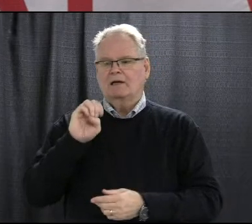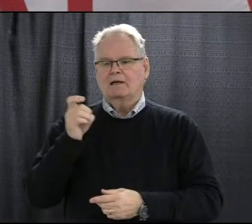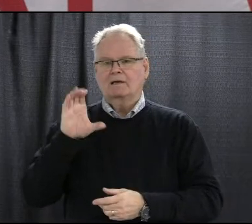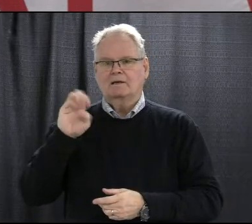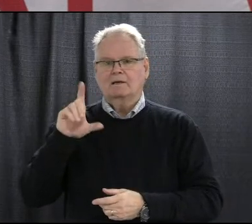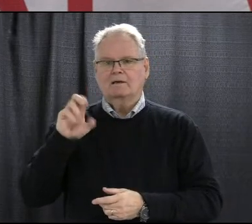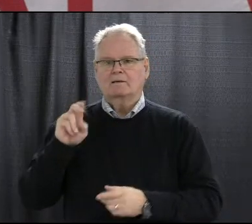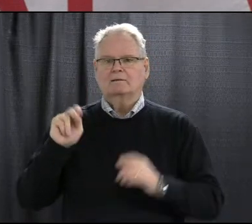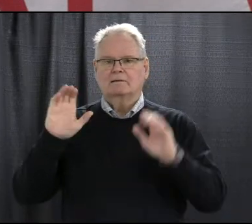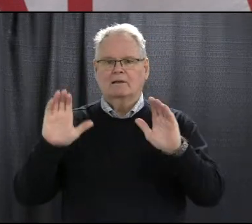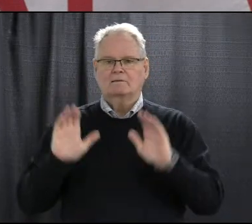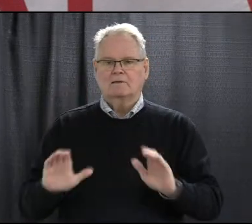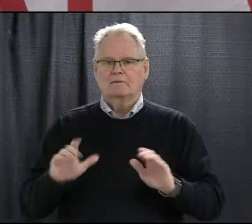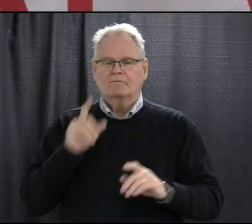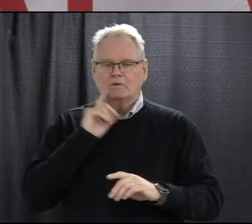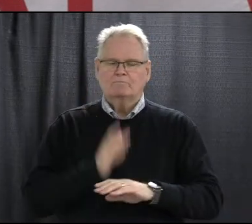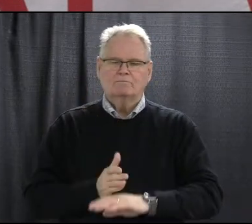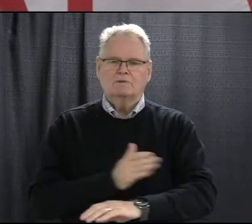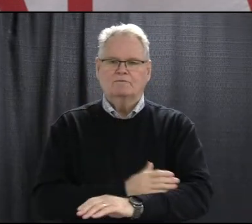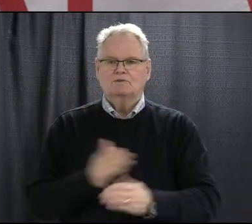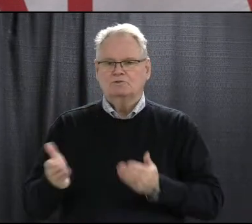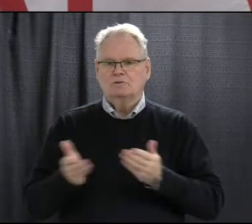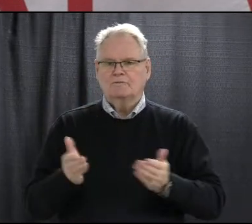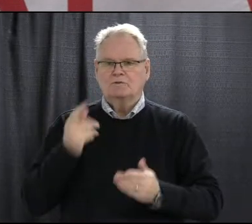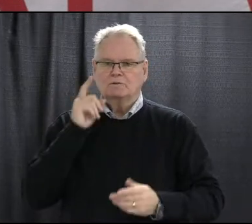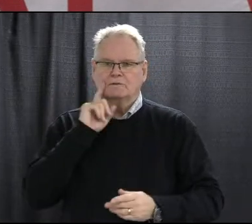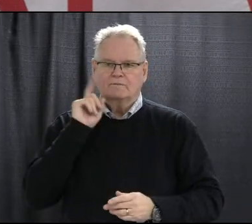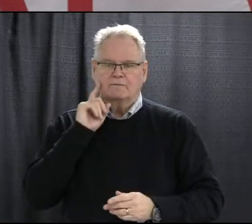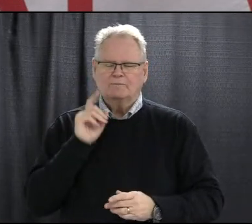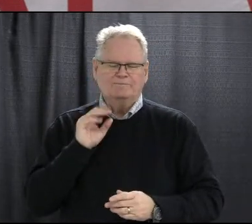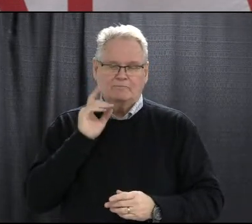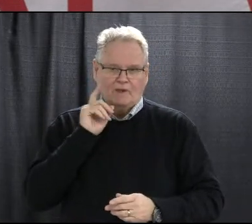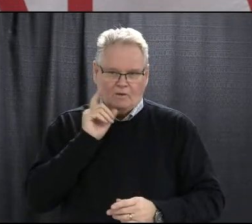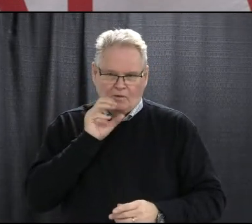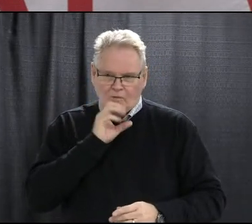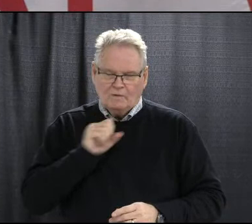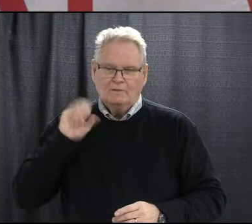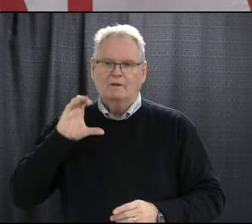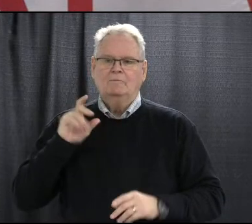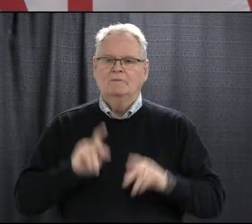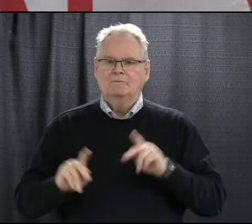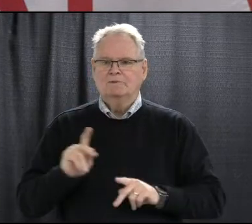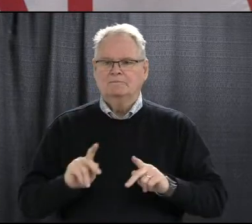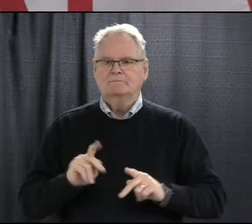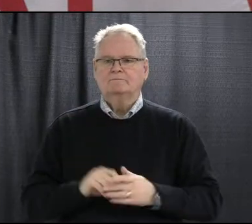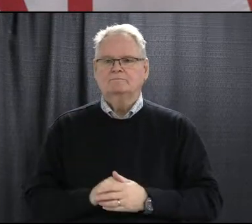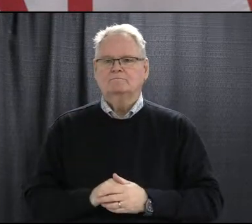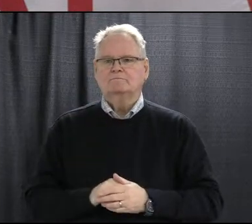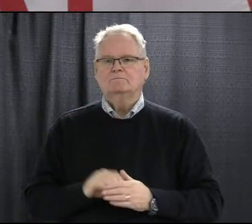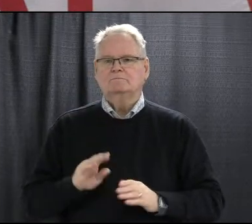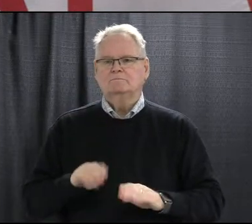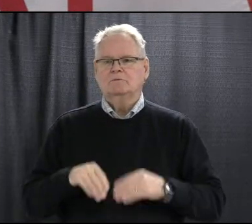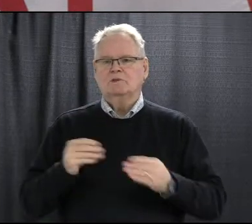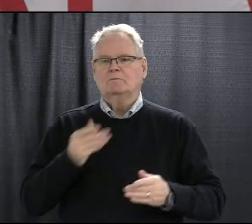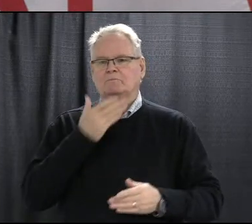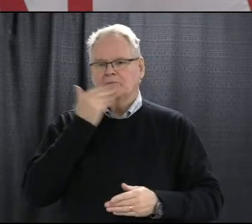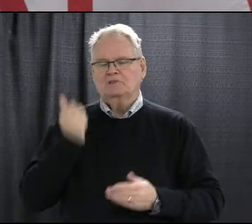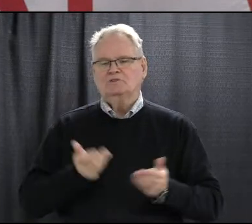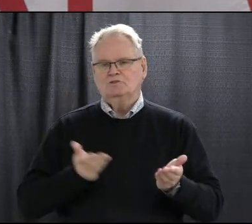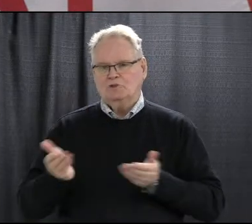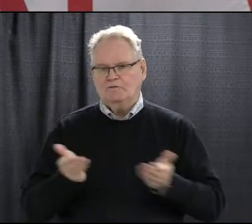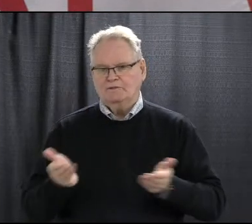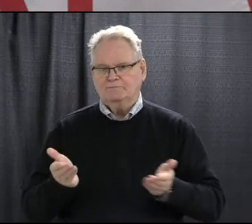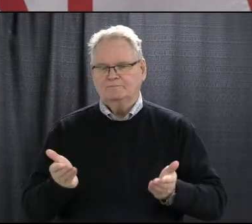These will lead to improved access to quality care for seniors in Newfoundland and Labrador. These Centres of